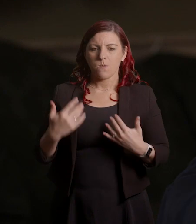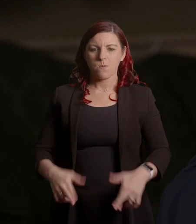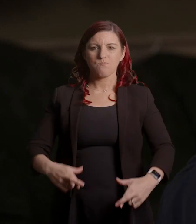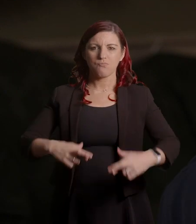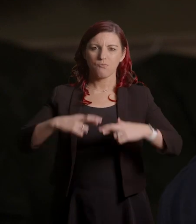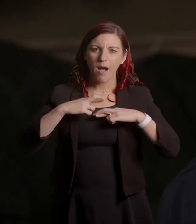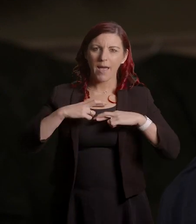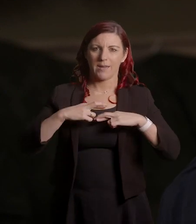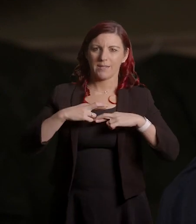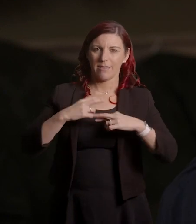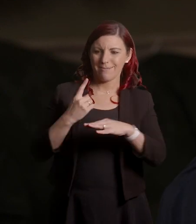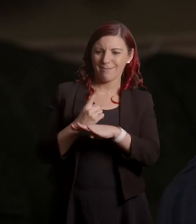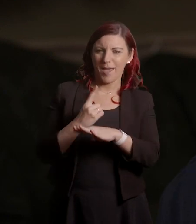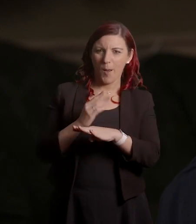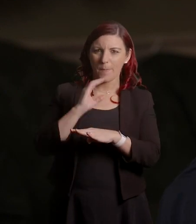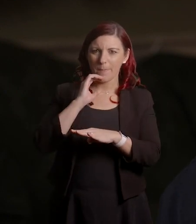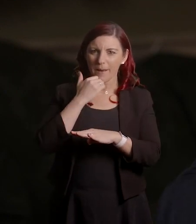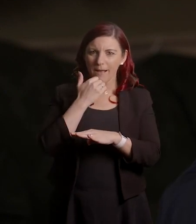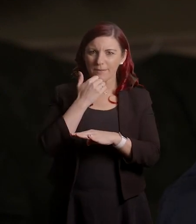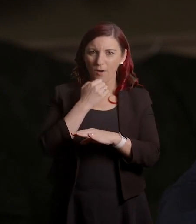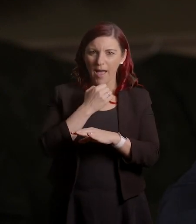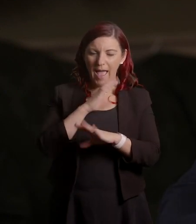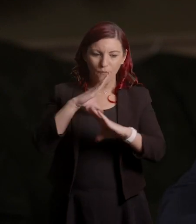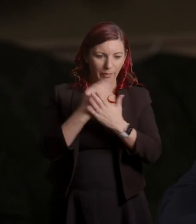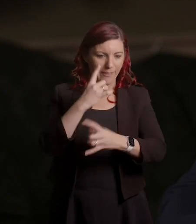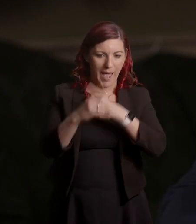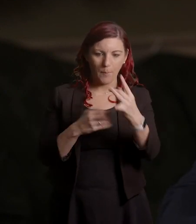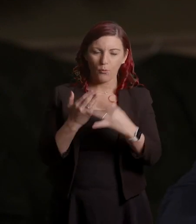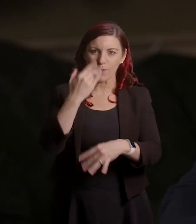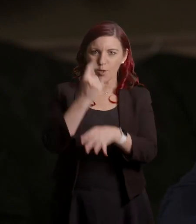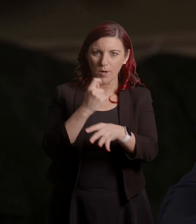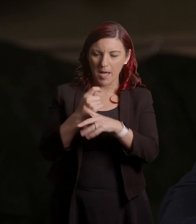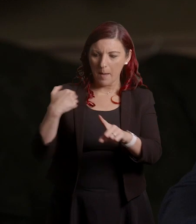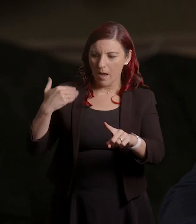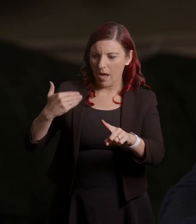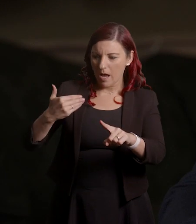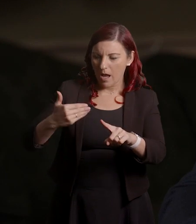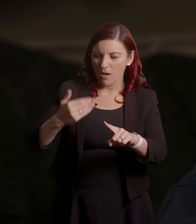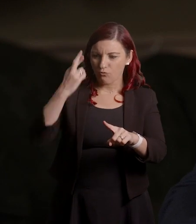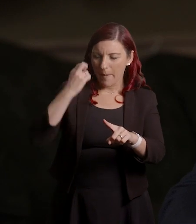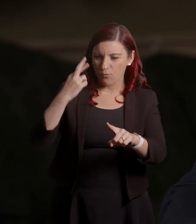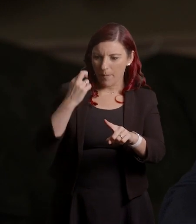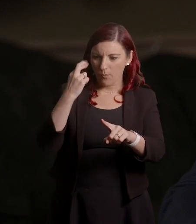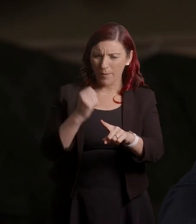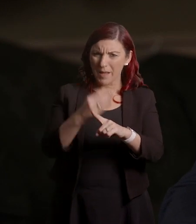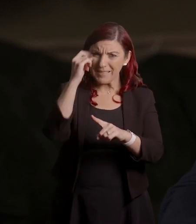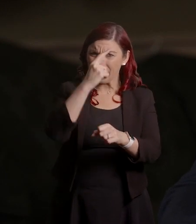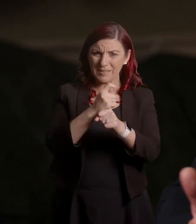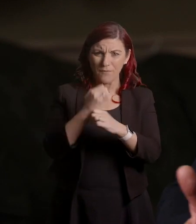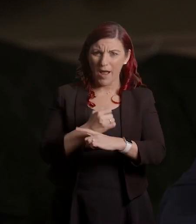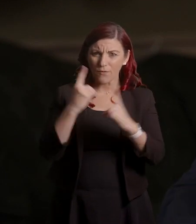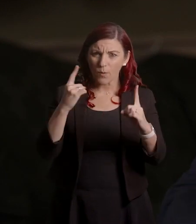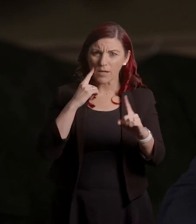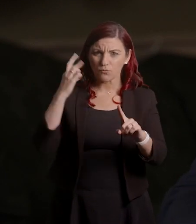huge pride, because all of those feelings throughout the summer started to come back, because it was a really difficult time